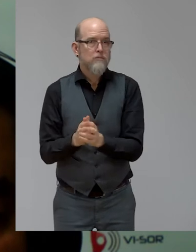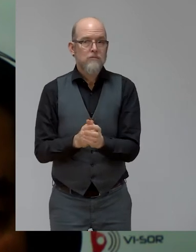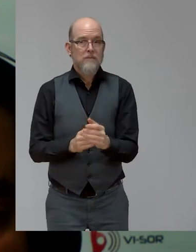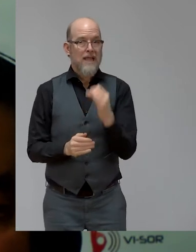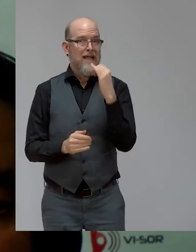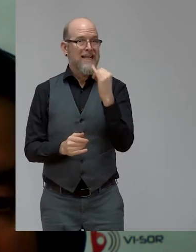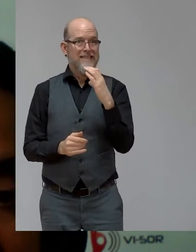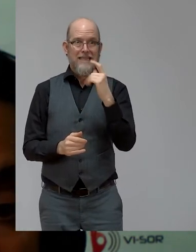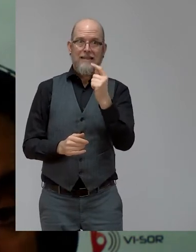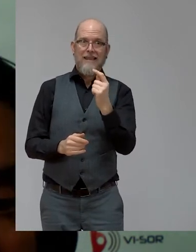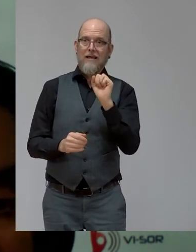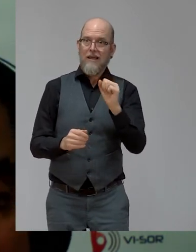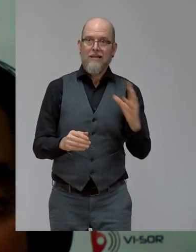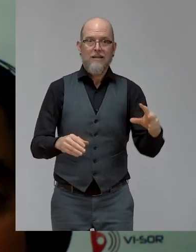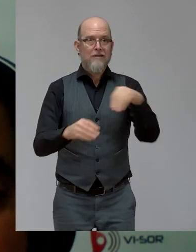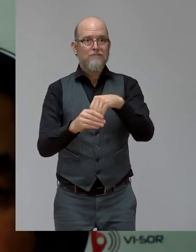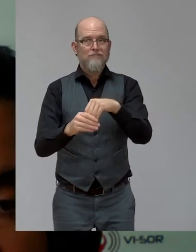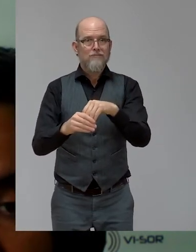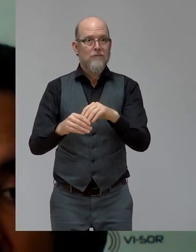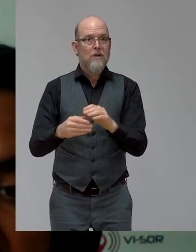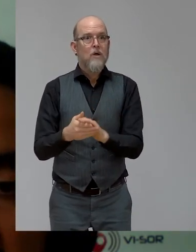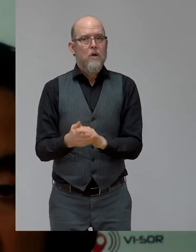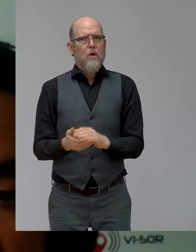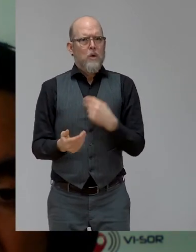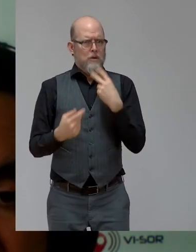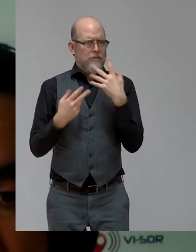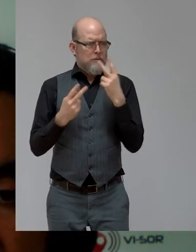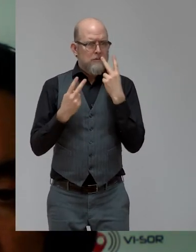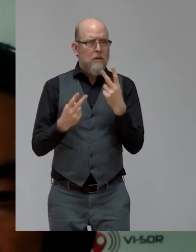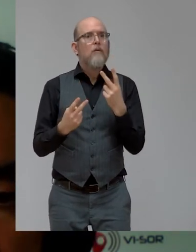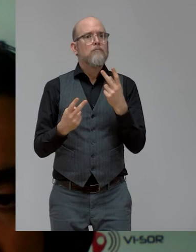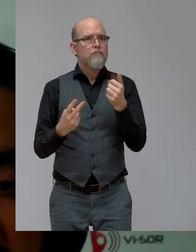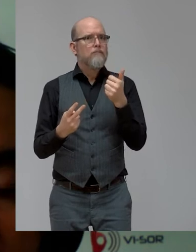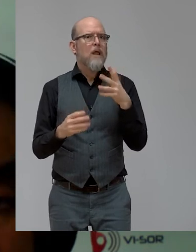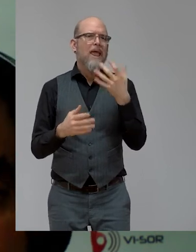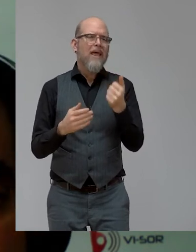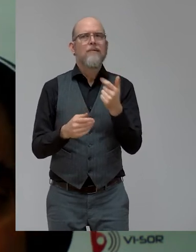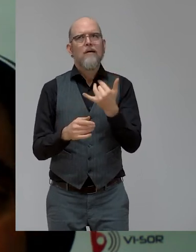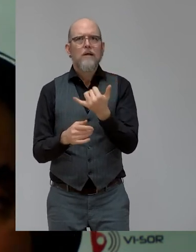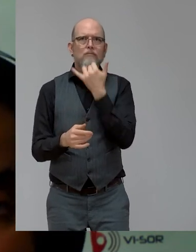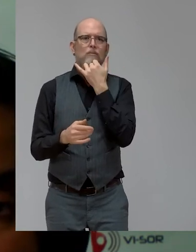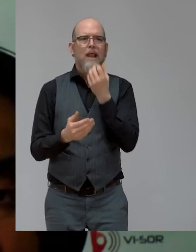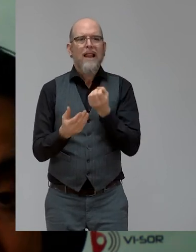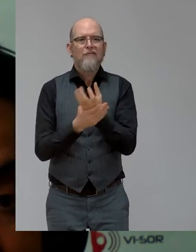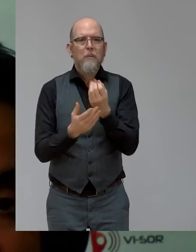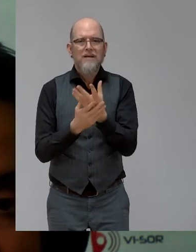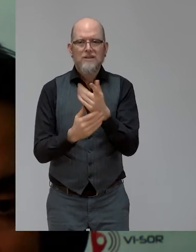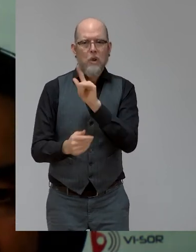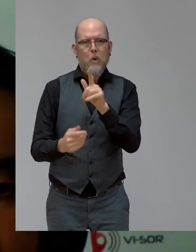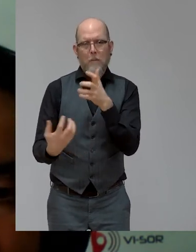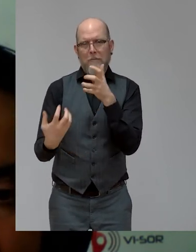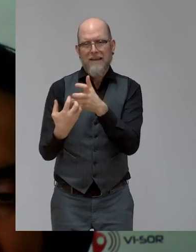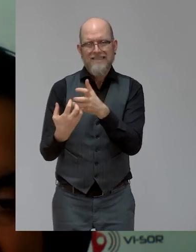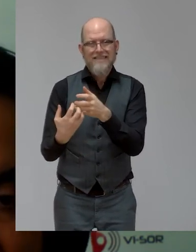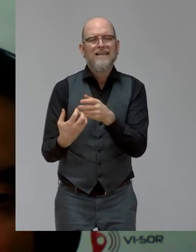false information that can cause bias and stigma in people. A very structured plan is